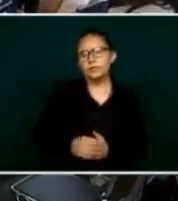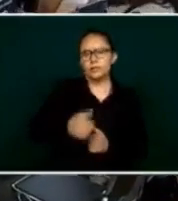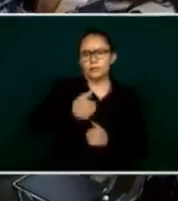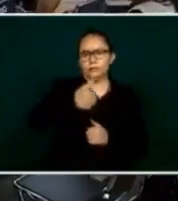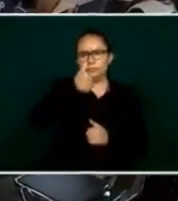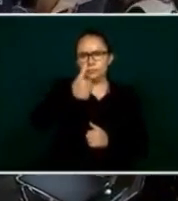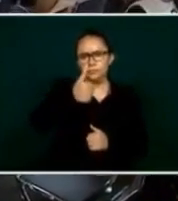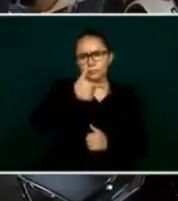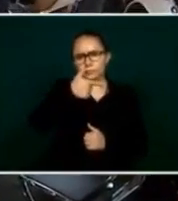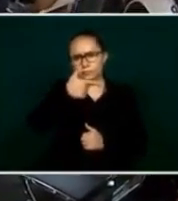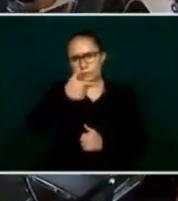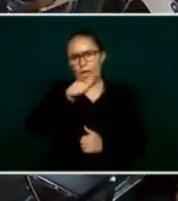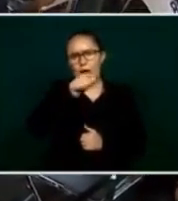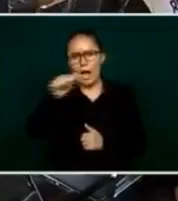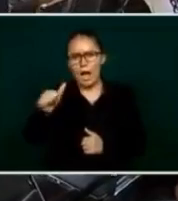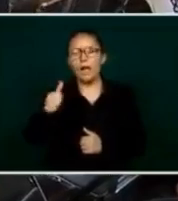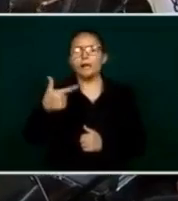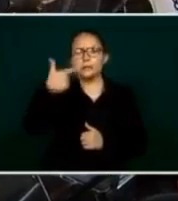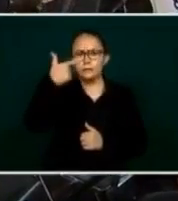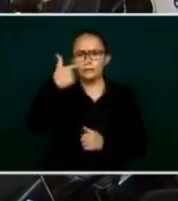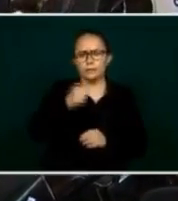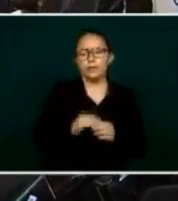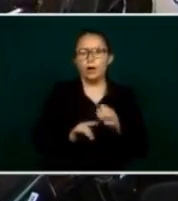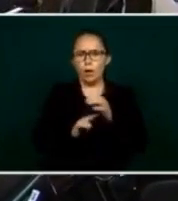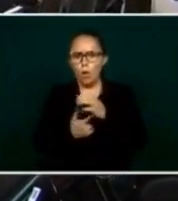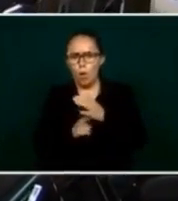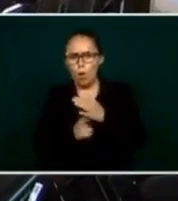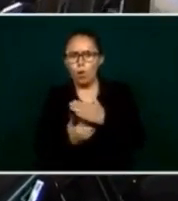From 6 to 7,